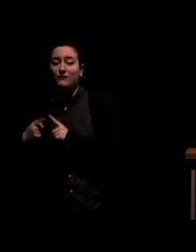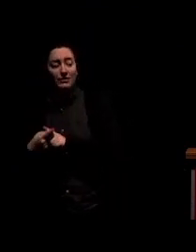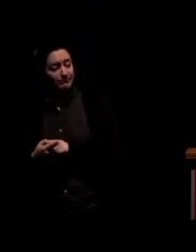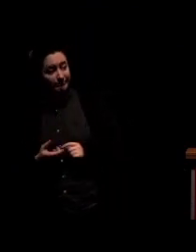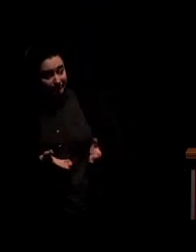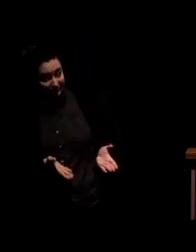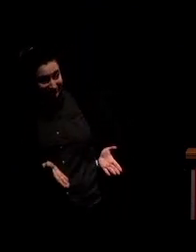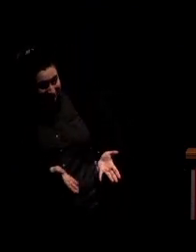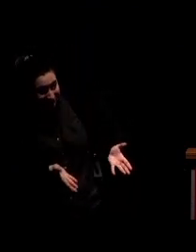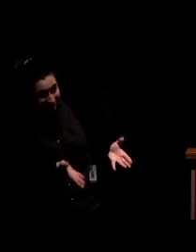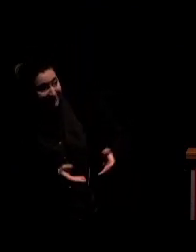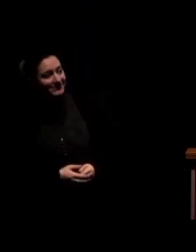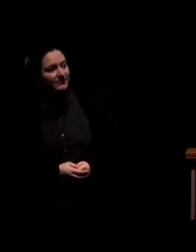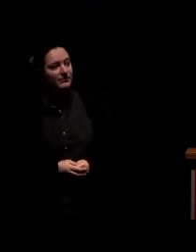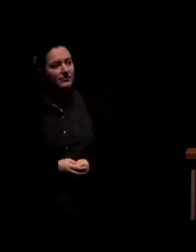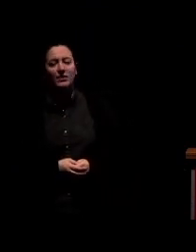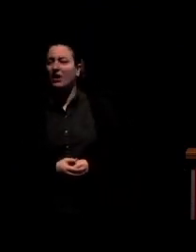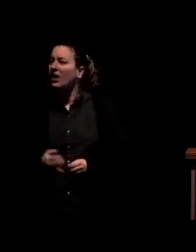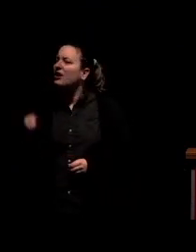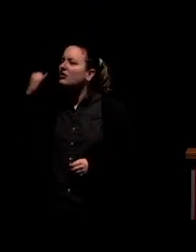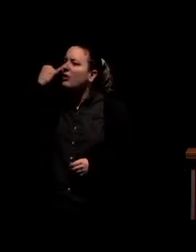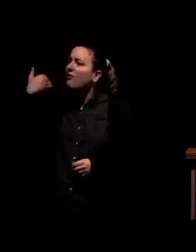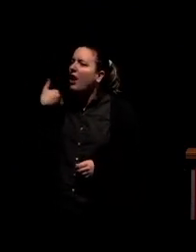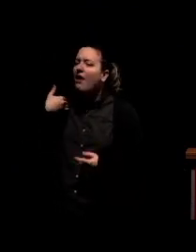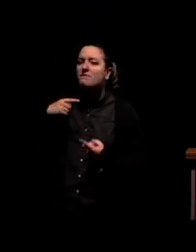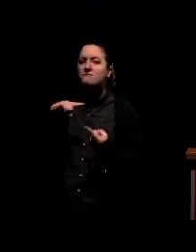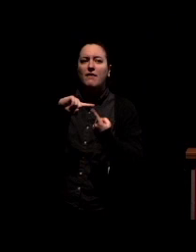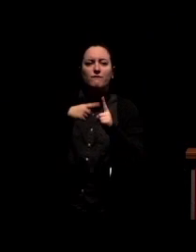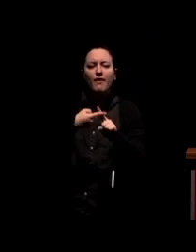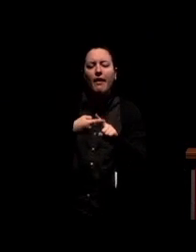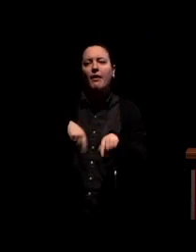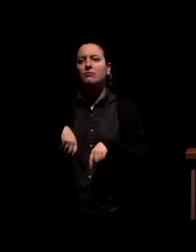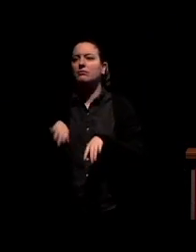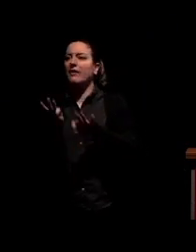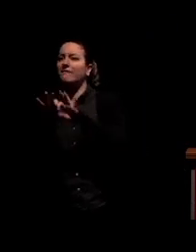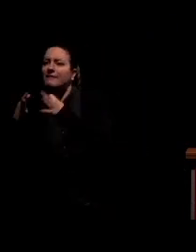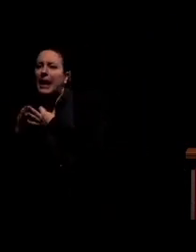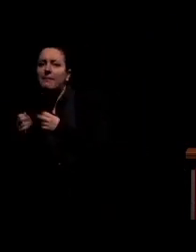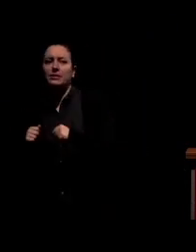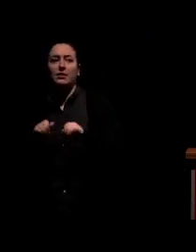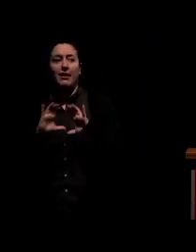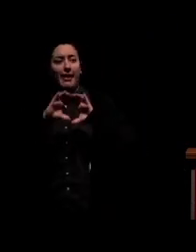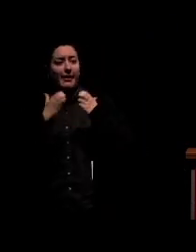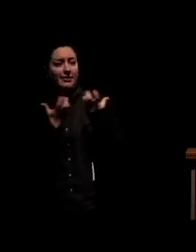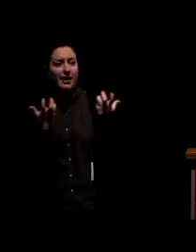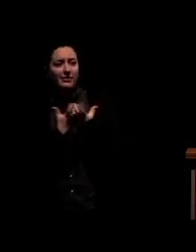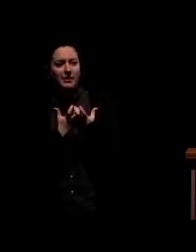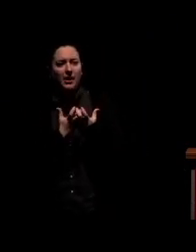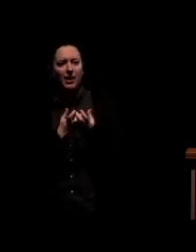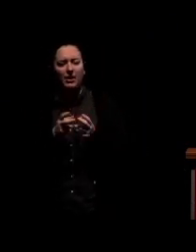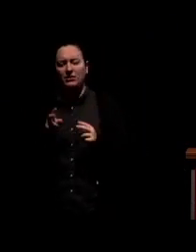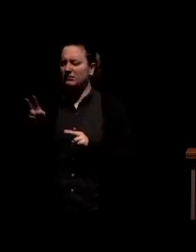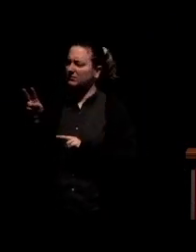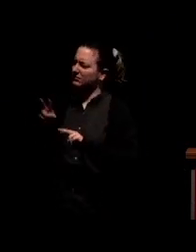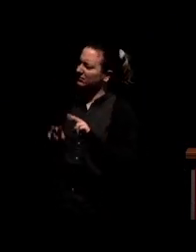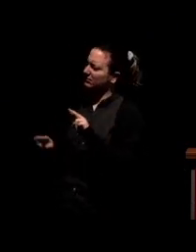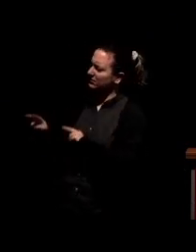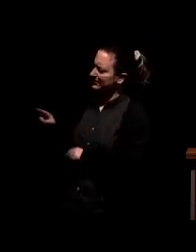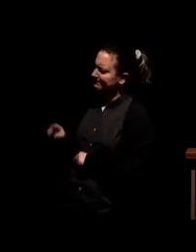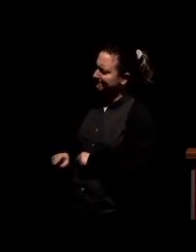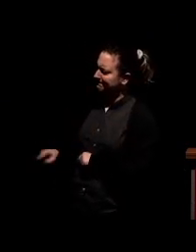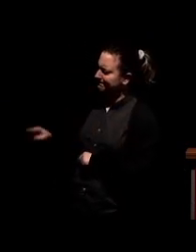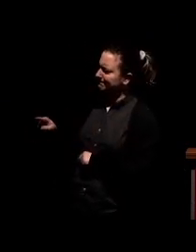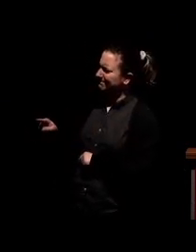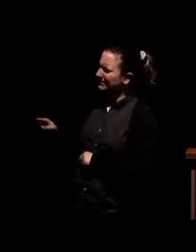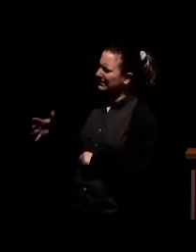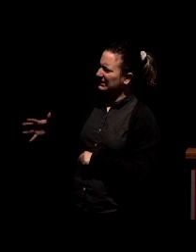member. So if you see someone who's a friend or a family member or a classmate who you think is not doing so well, talk to them